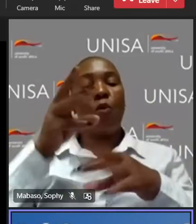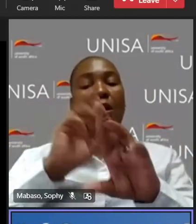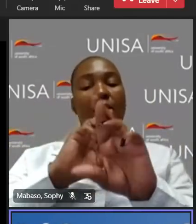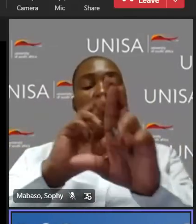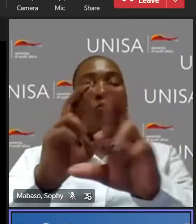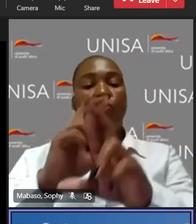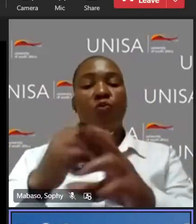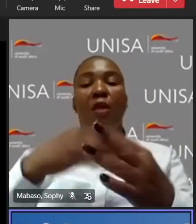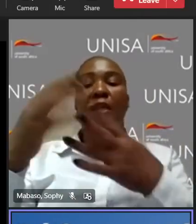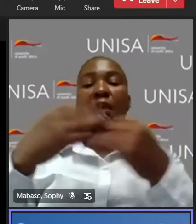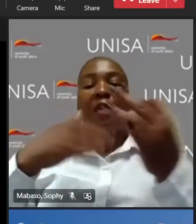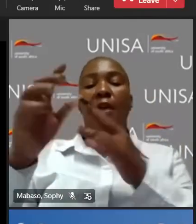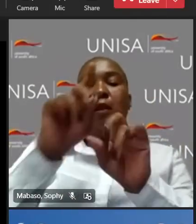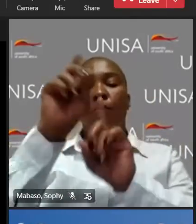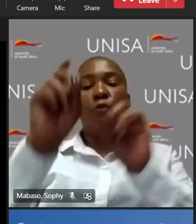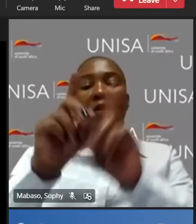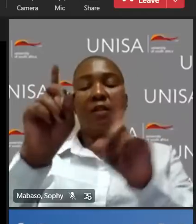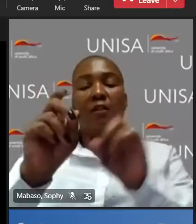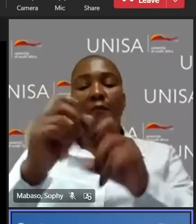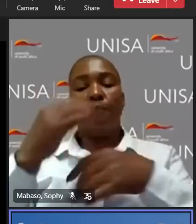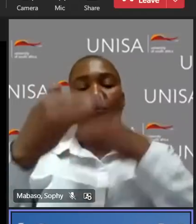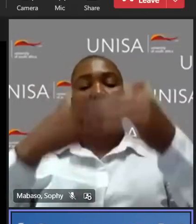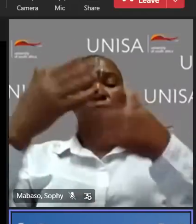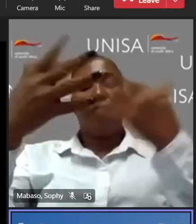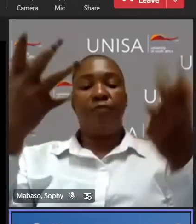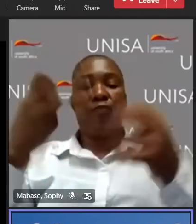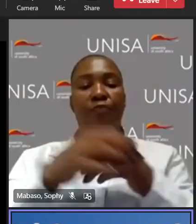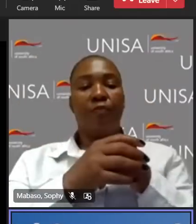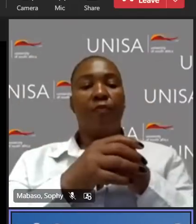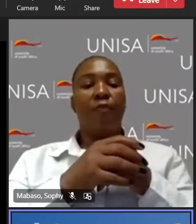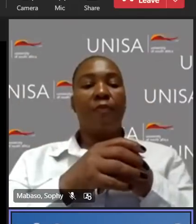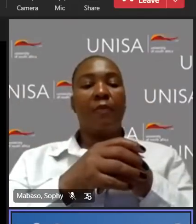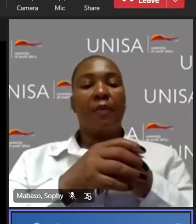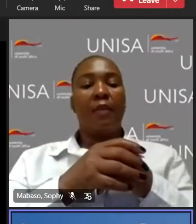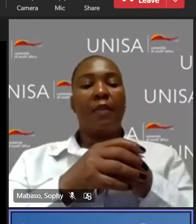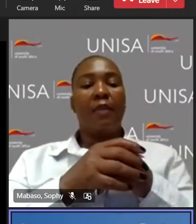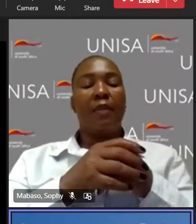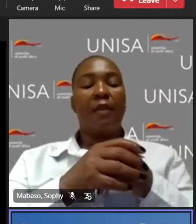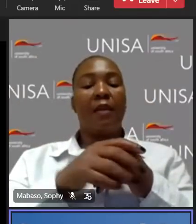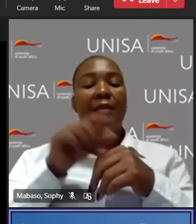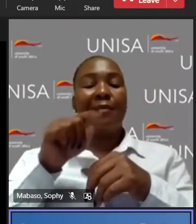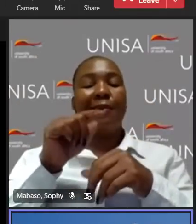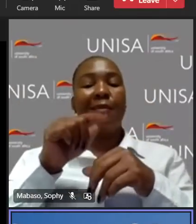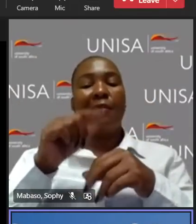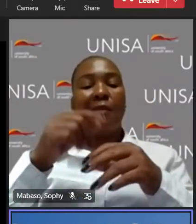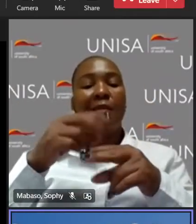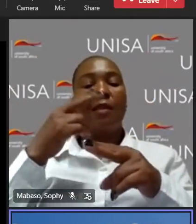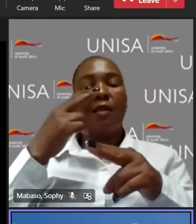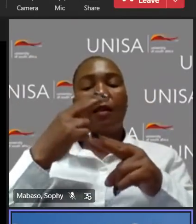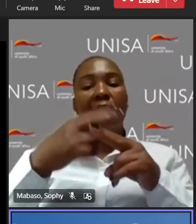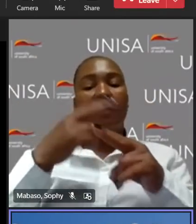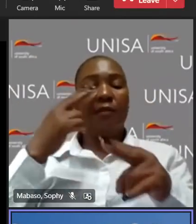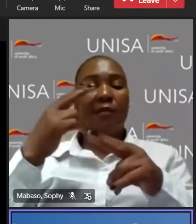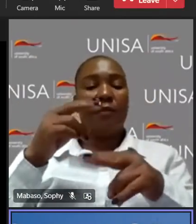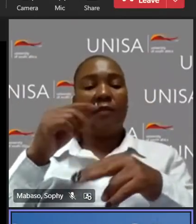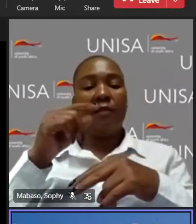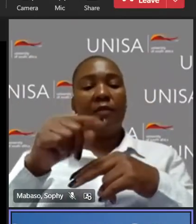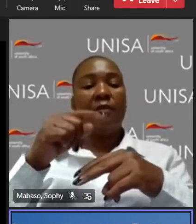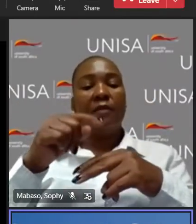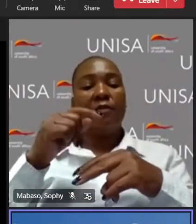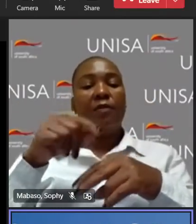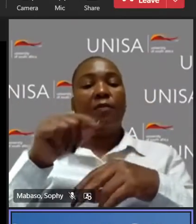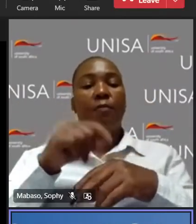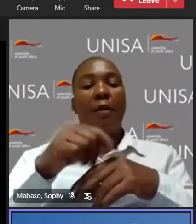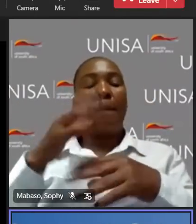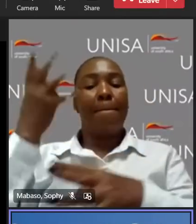any queries and so on. Colleagues, yeah, this is, and students, this is the conclusion of